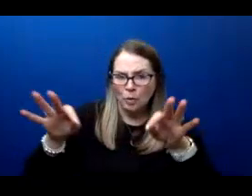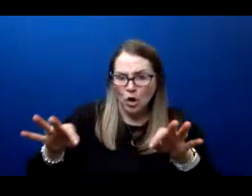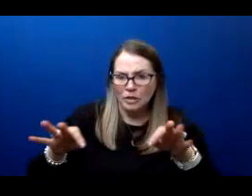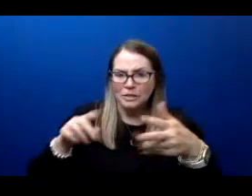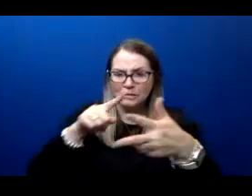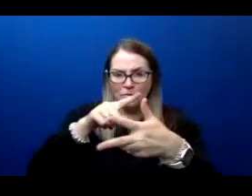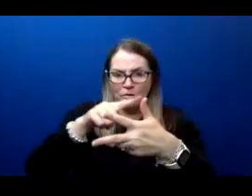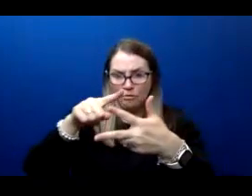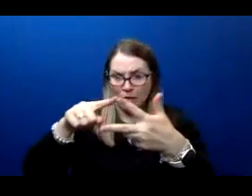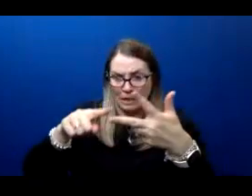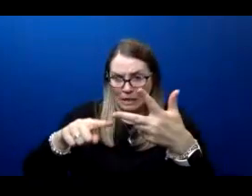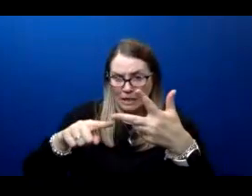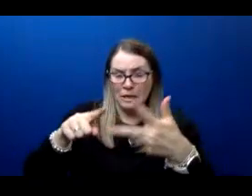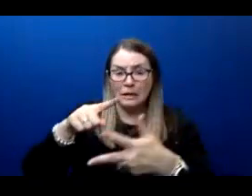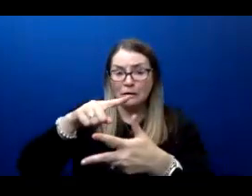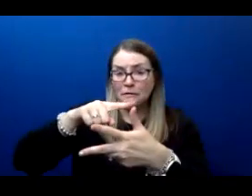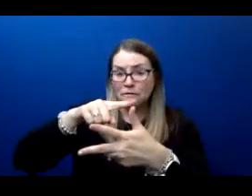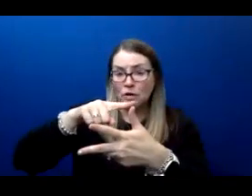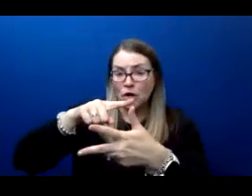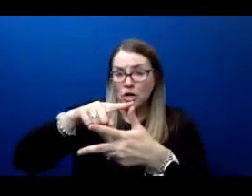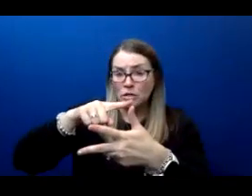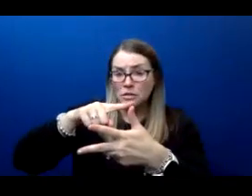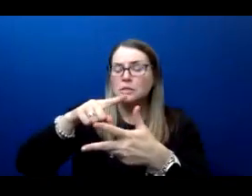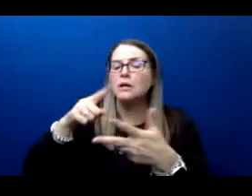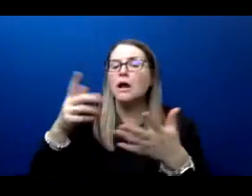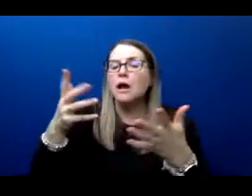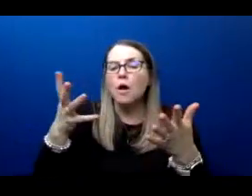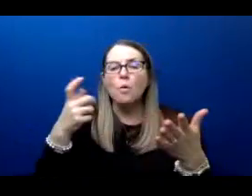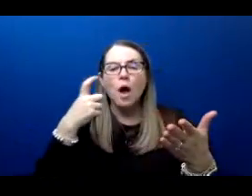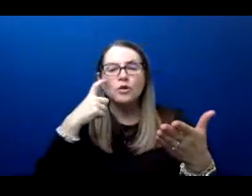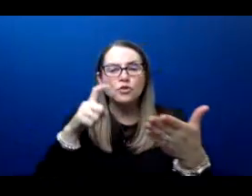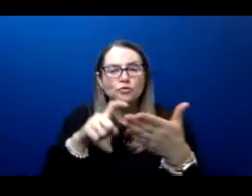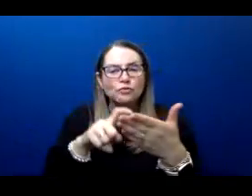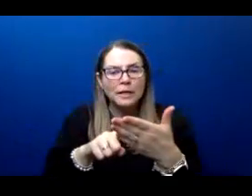exact. And the first is I would just like to take a moment to recognize a